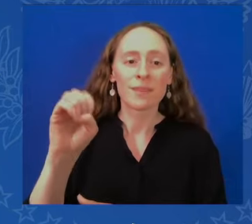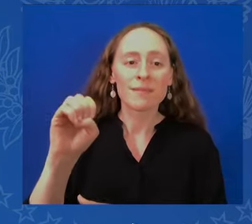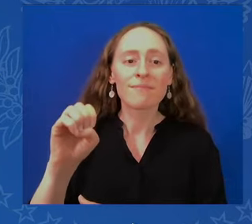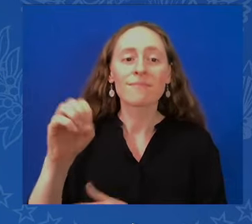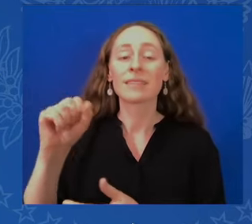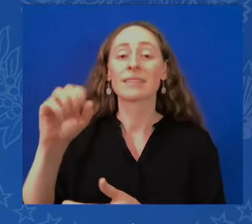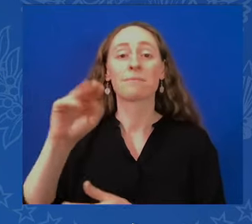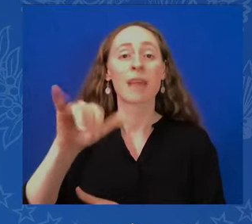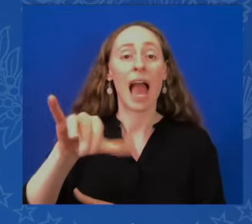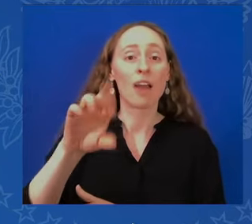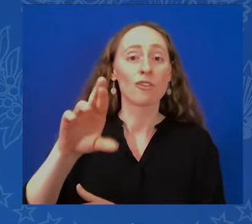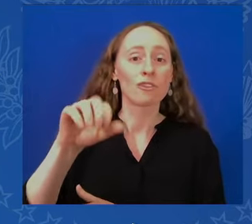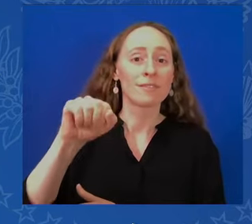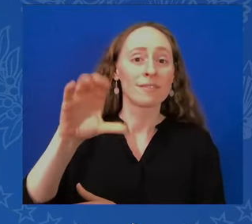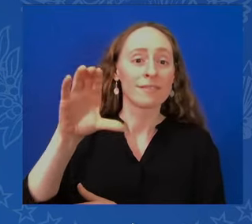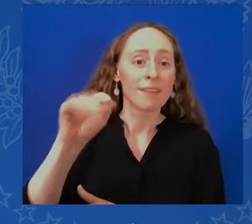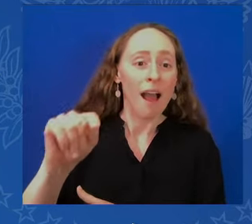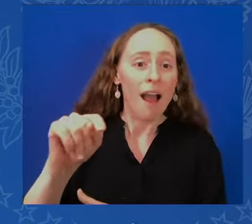Johnny O, ho, ho.